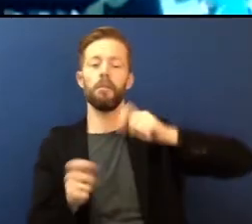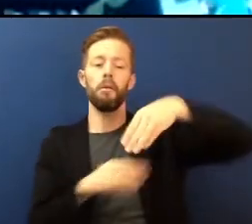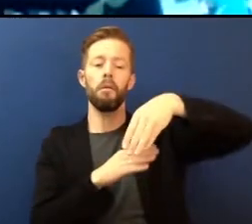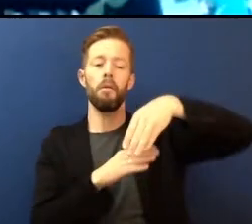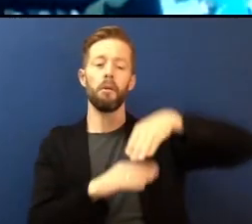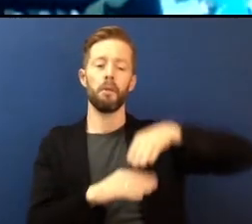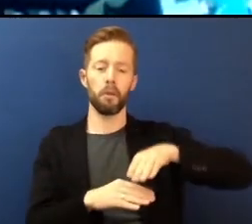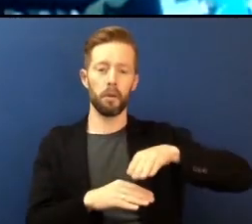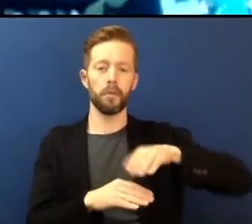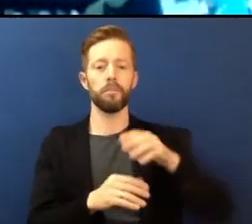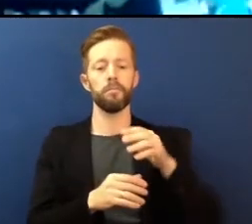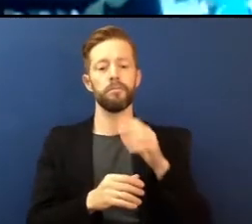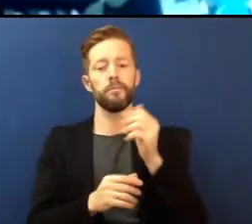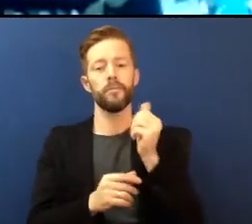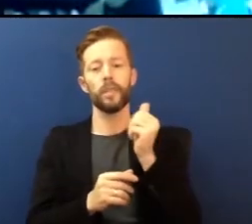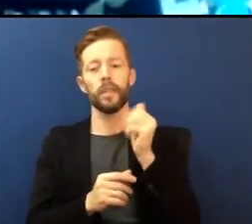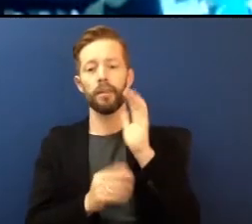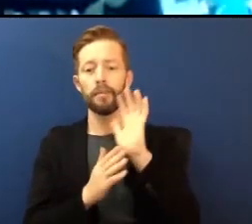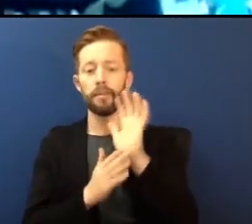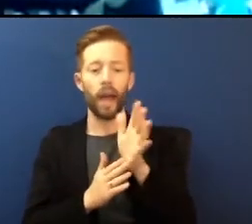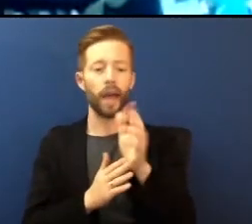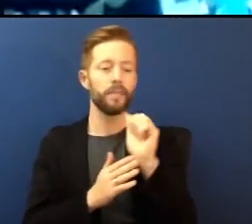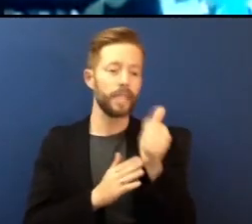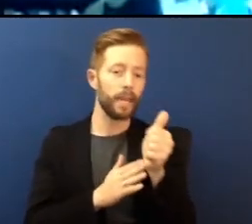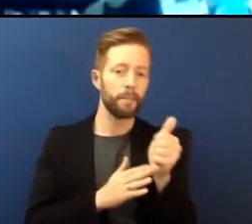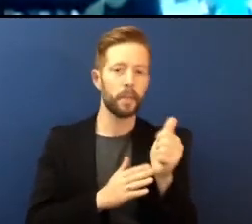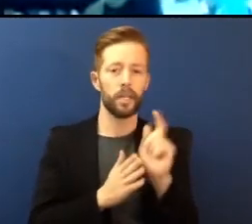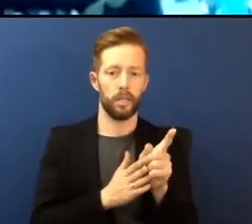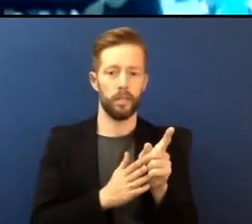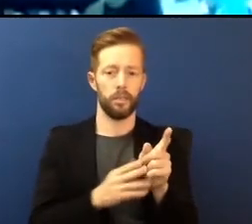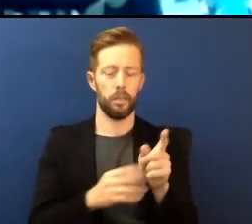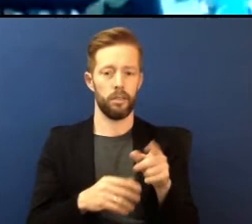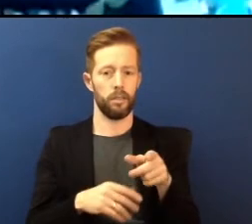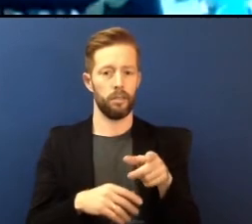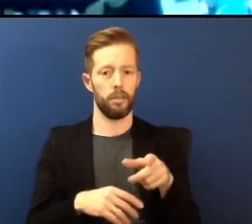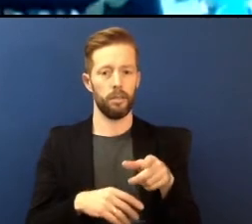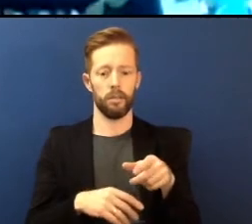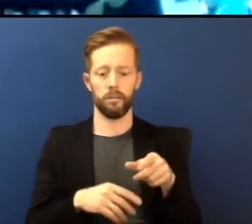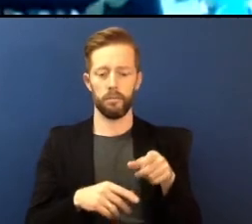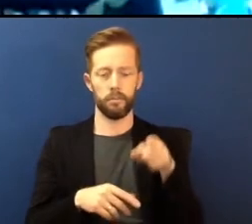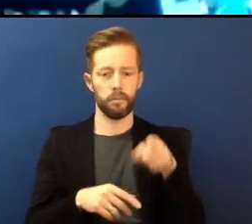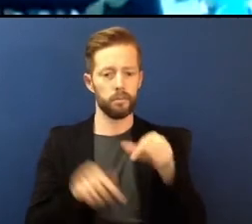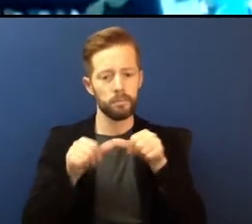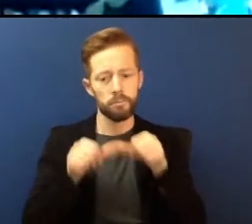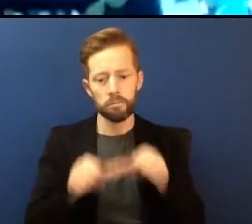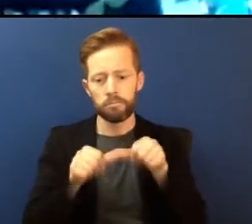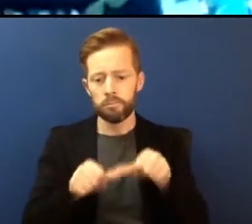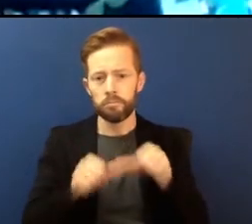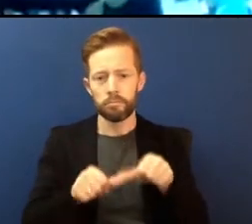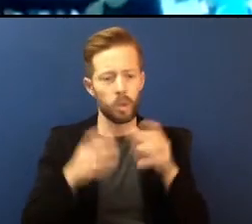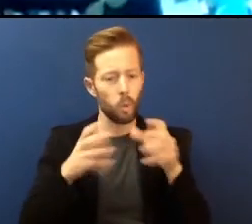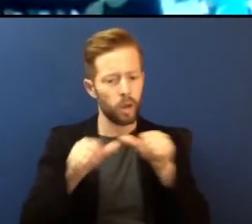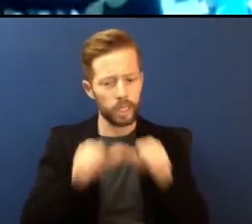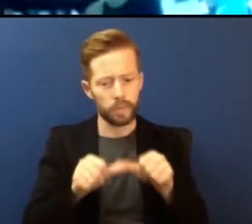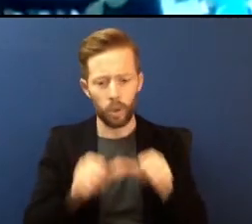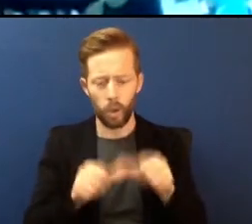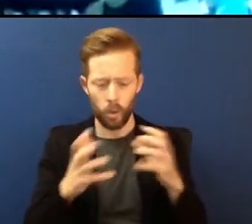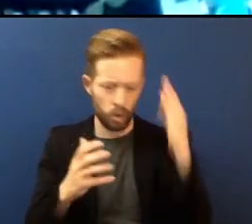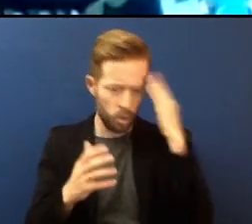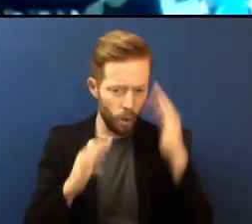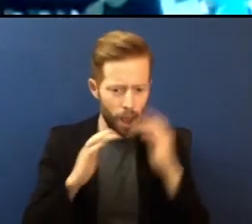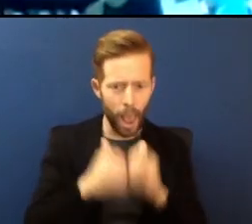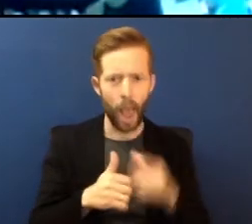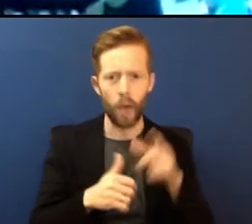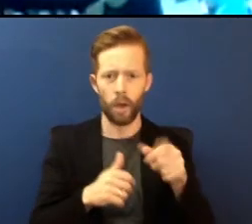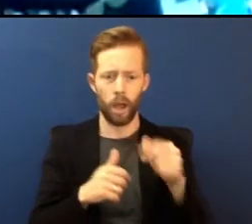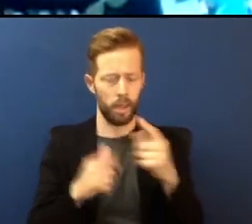of their ramp. And then, in a 5 or 10, 20-minute interesting and motivating activity, they want to keep